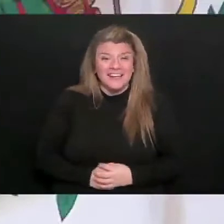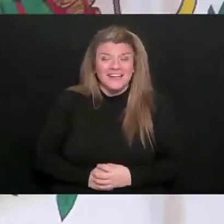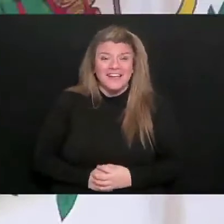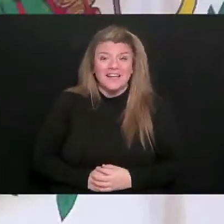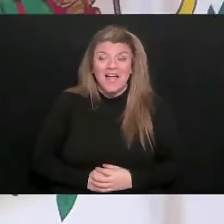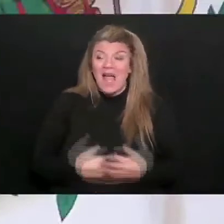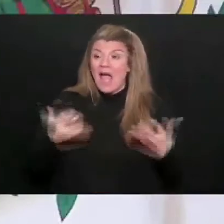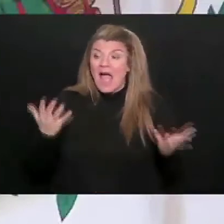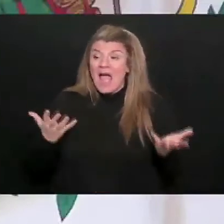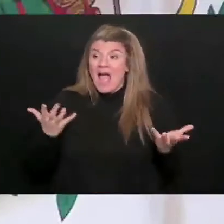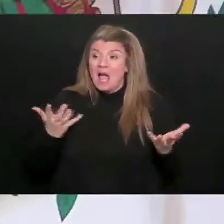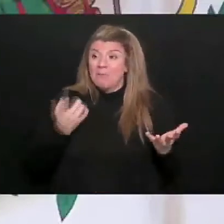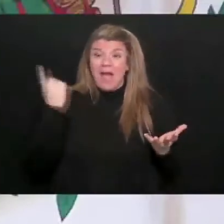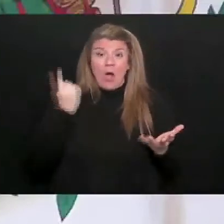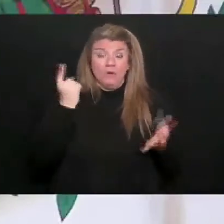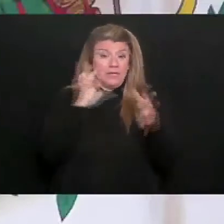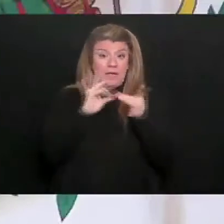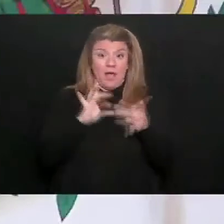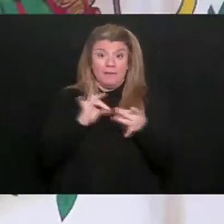all I can say is just this.